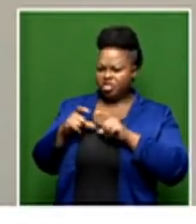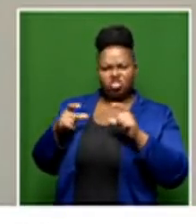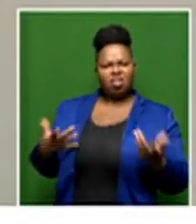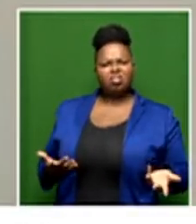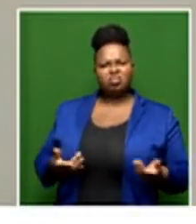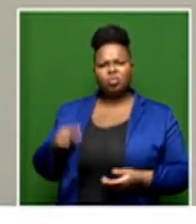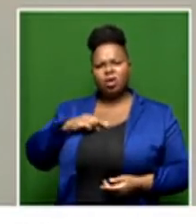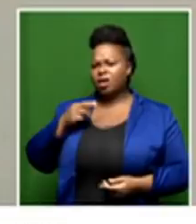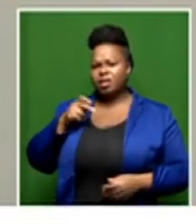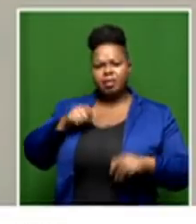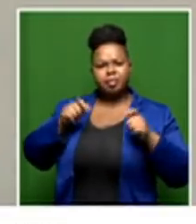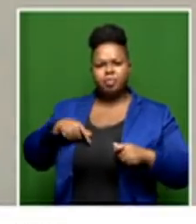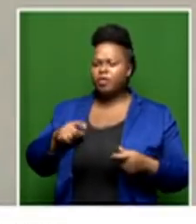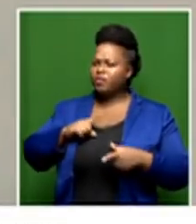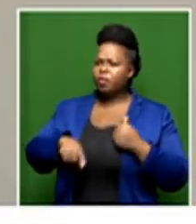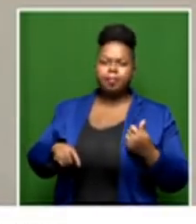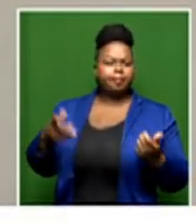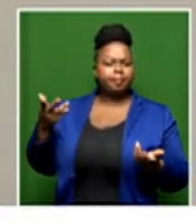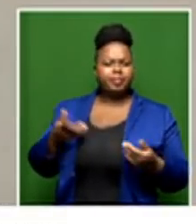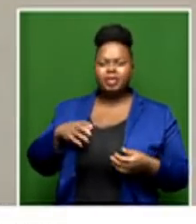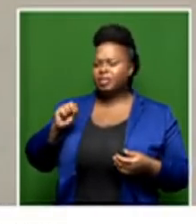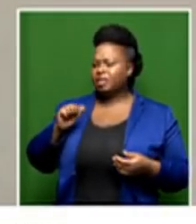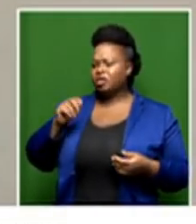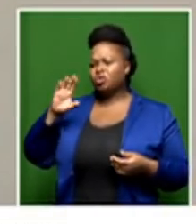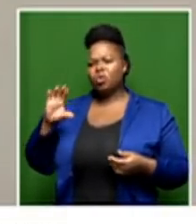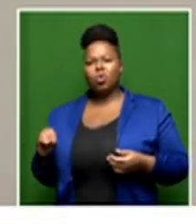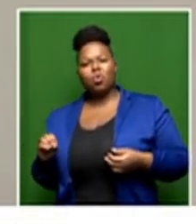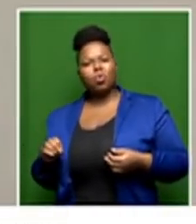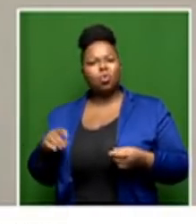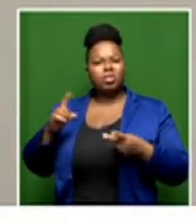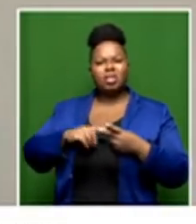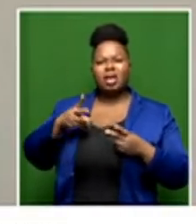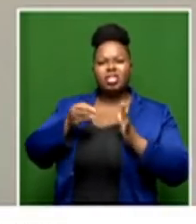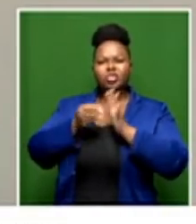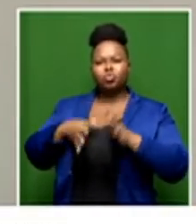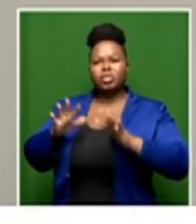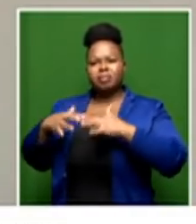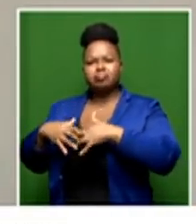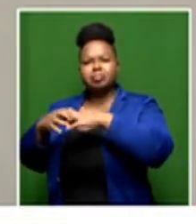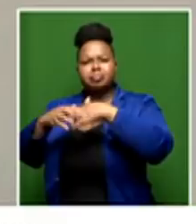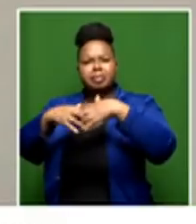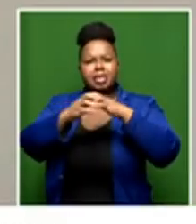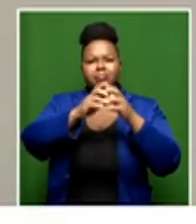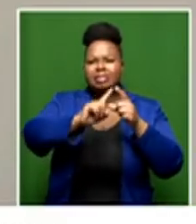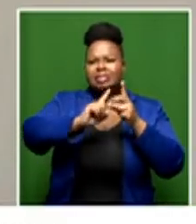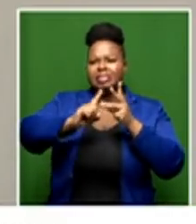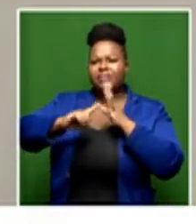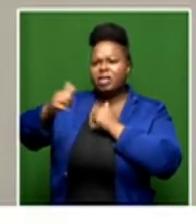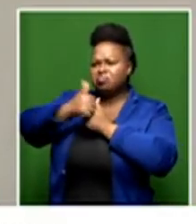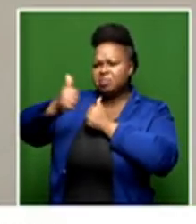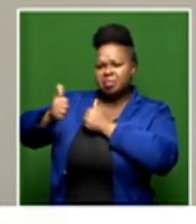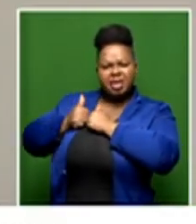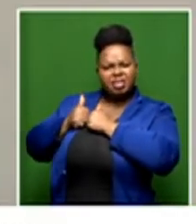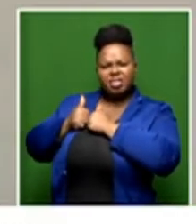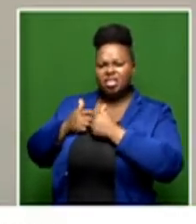of these people come from SASCO and other student formations where they are familiar